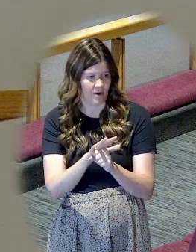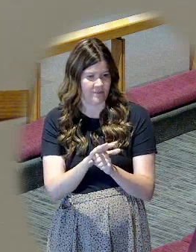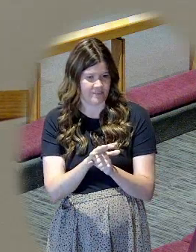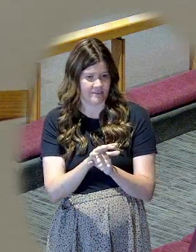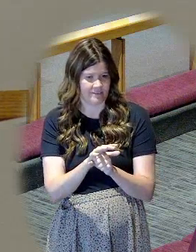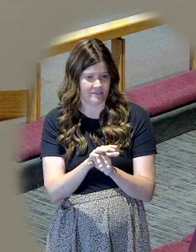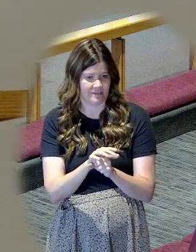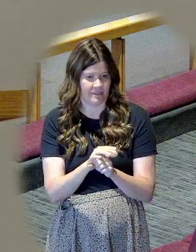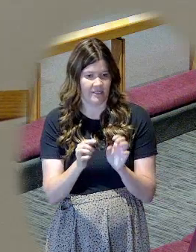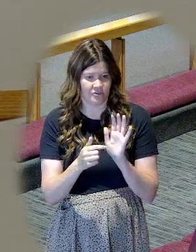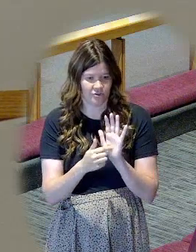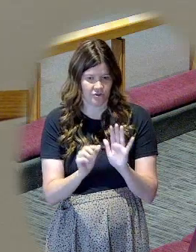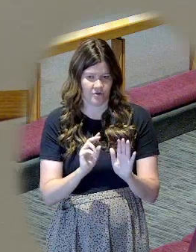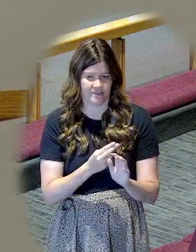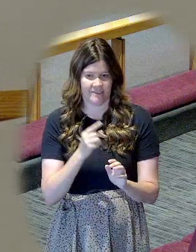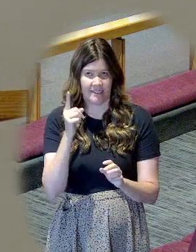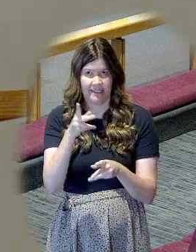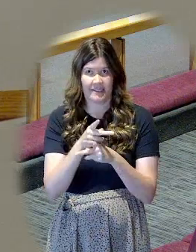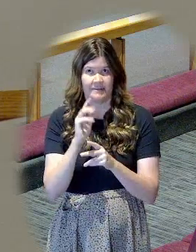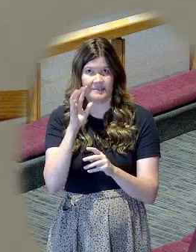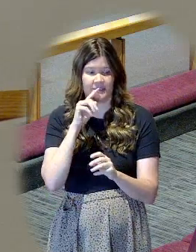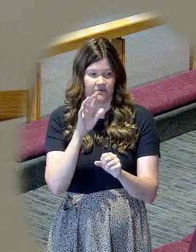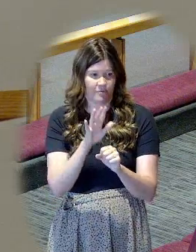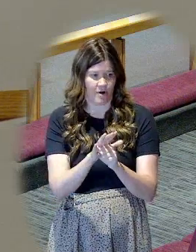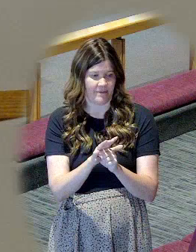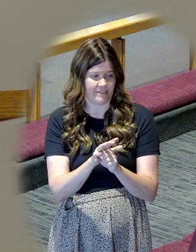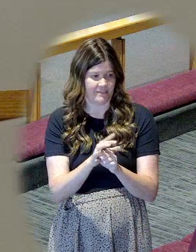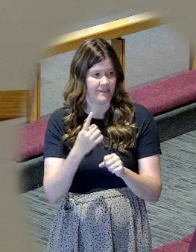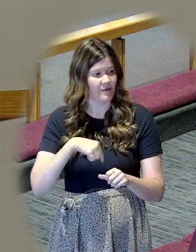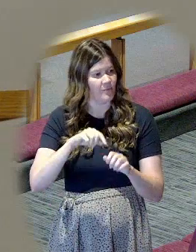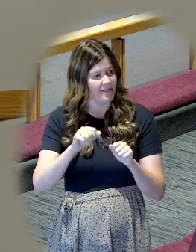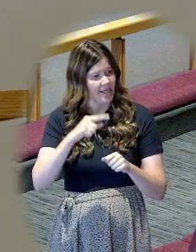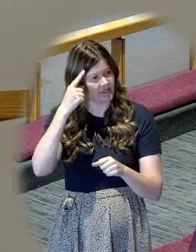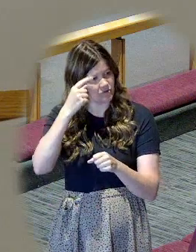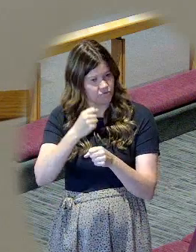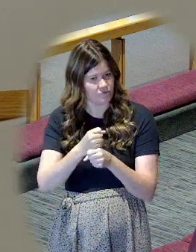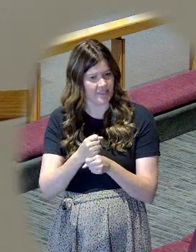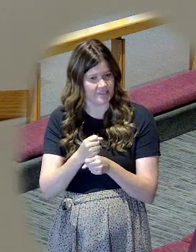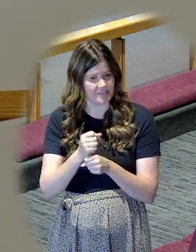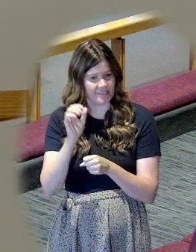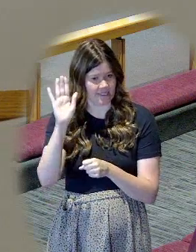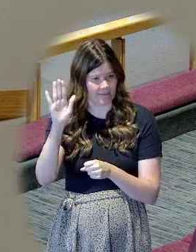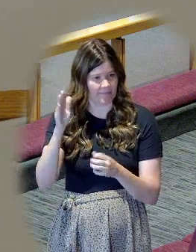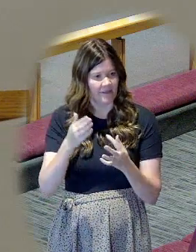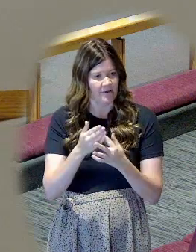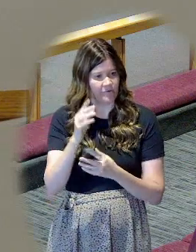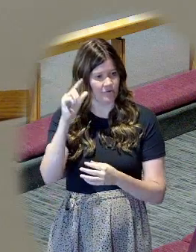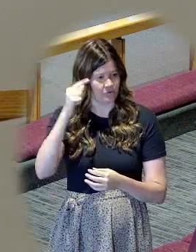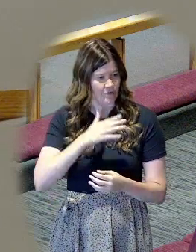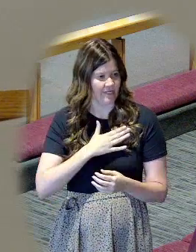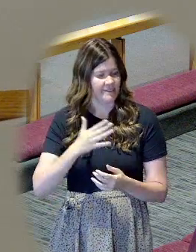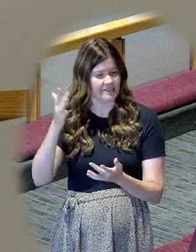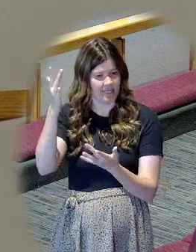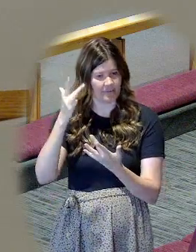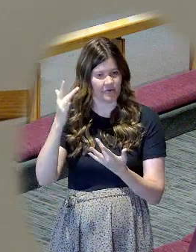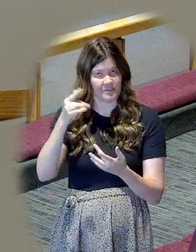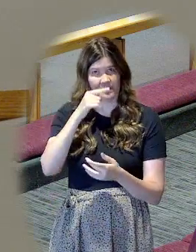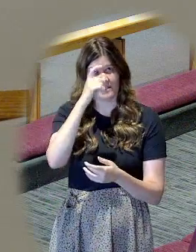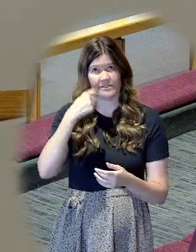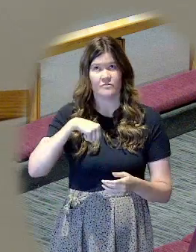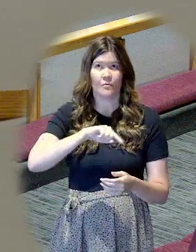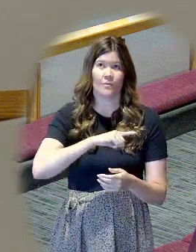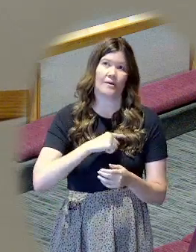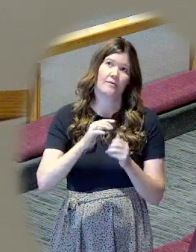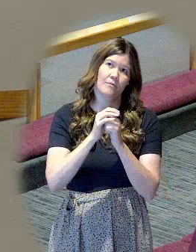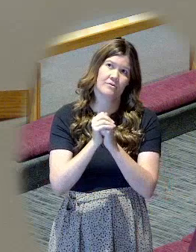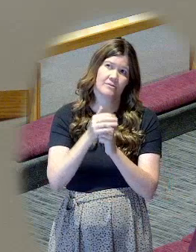also delivered to us is the ability to trust. Through grace and mercy, because we worship a changeless